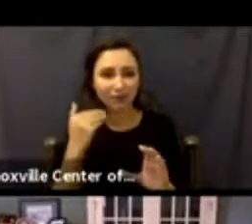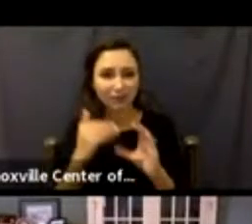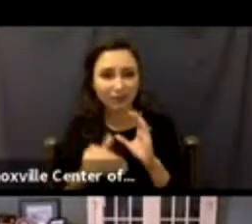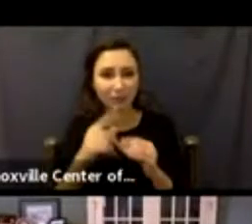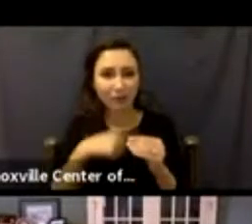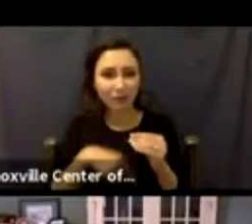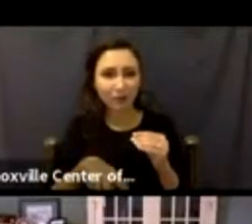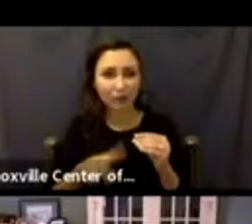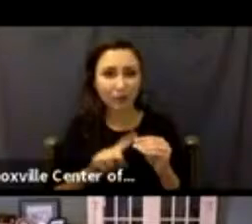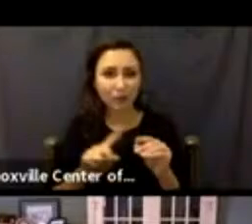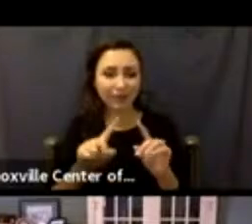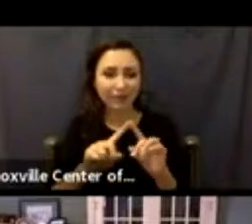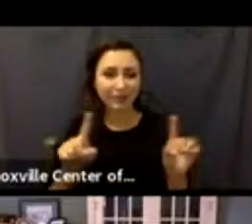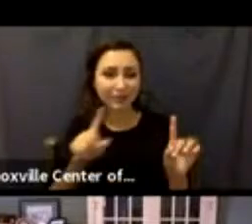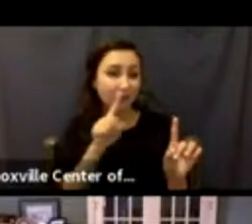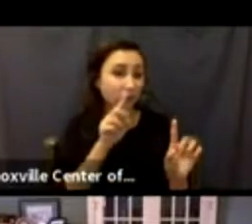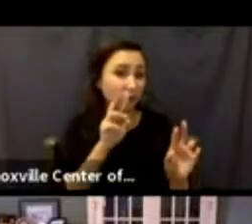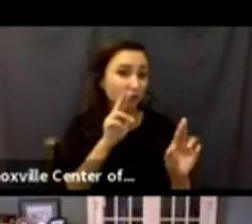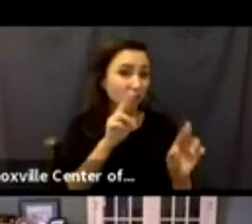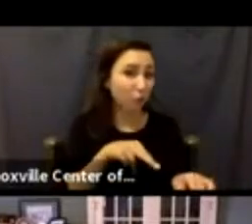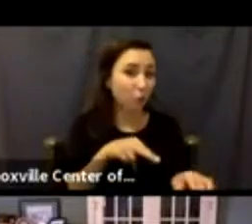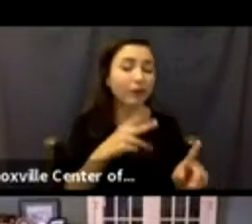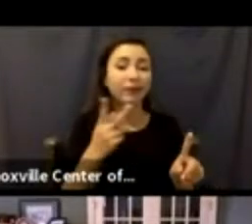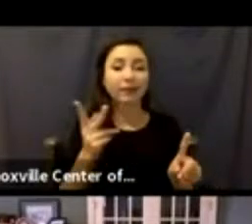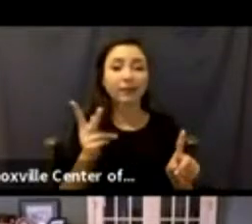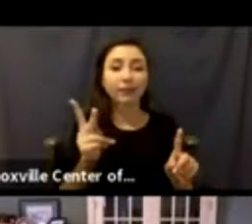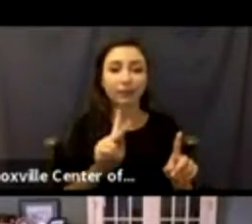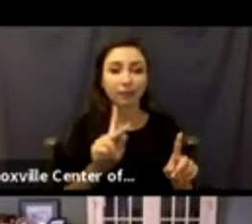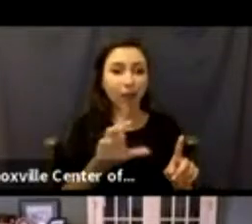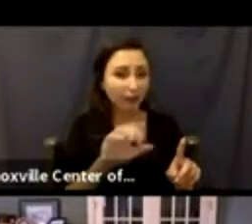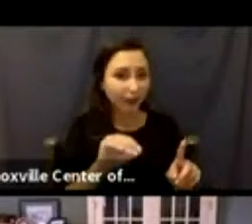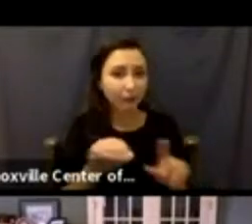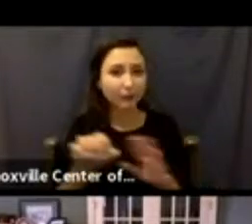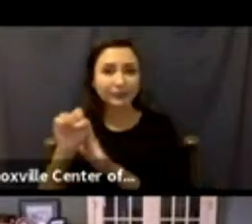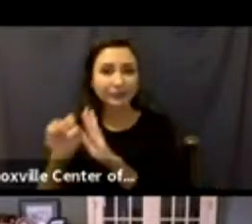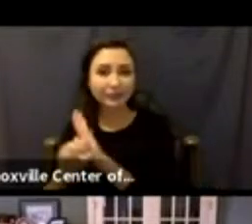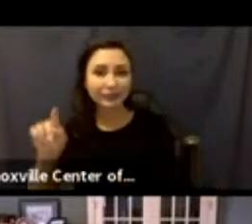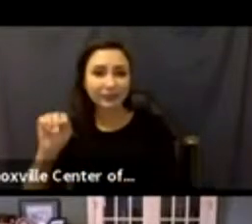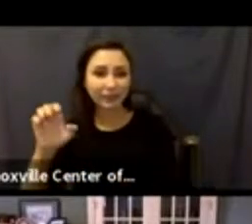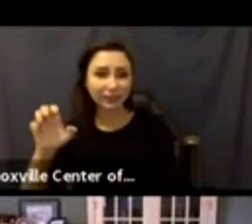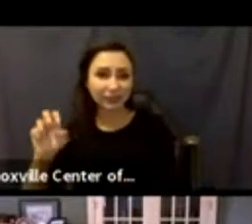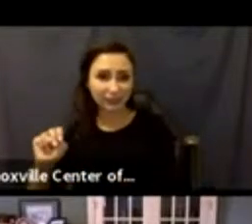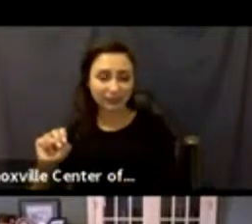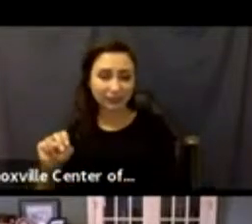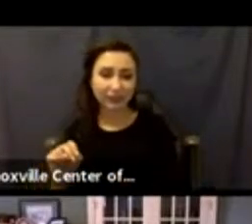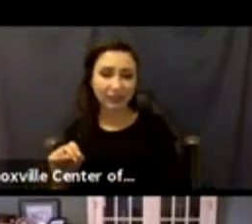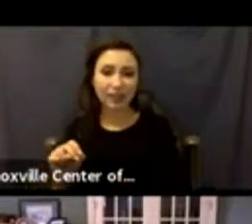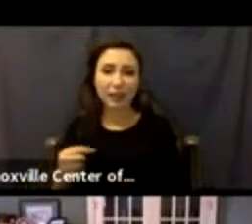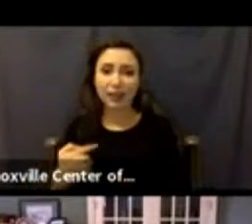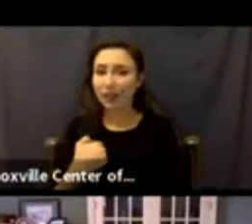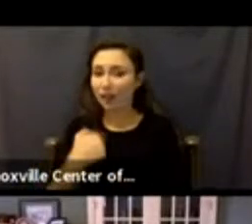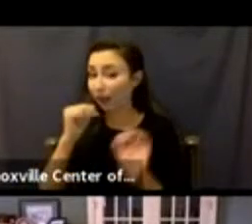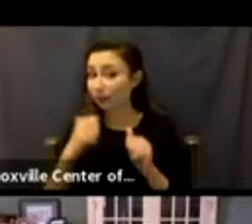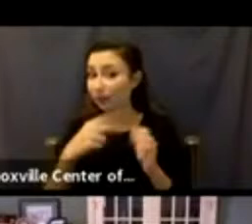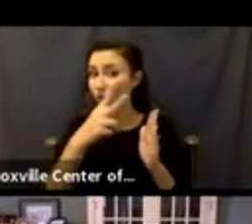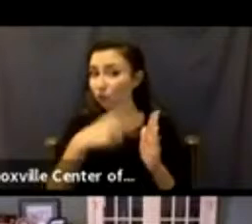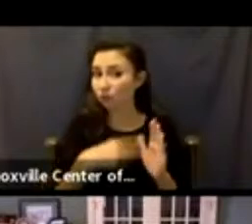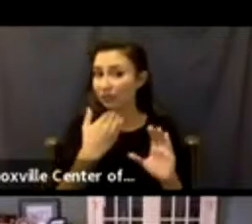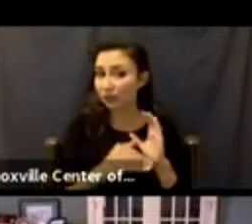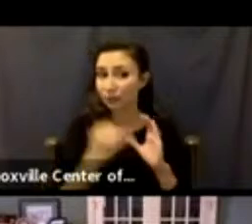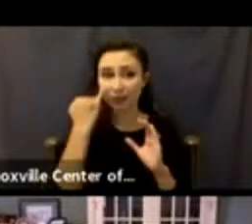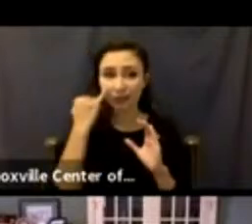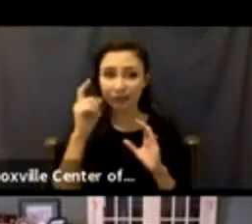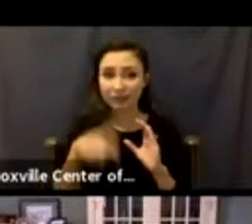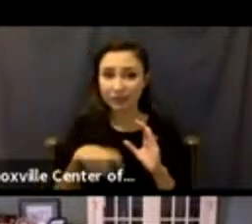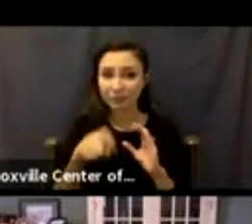the difference in reporting between Knox County and the state of Tennessee. I can read the email if needed,